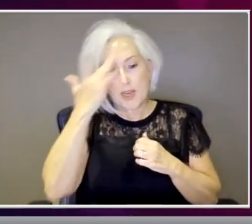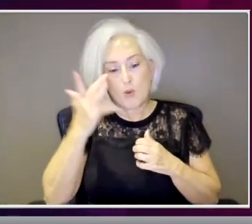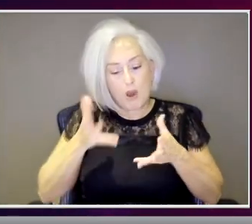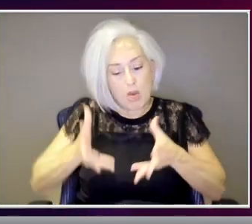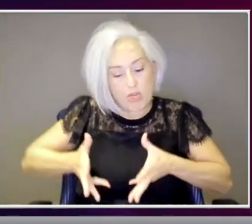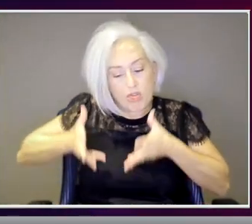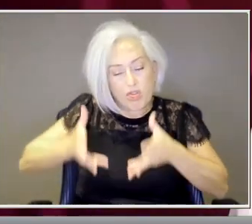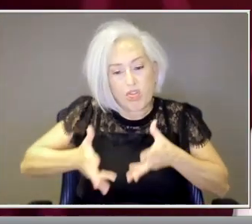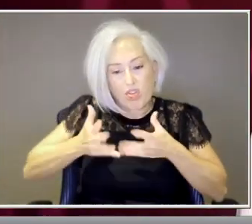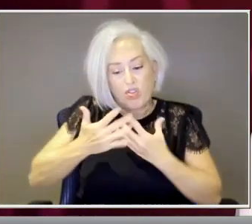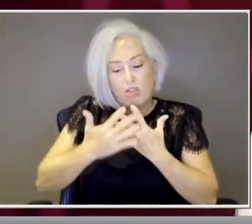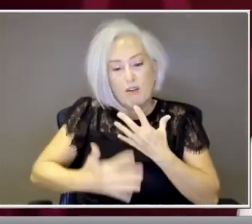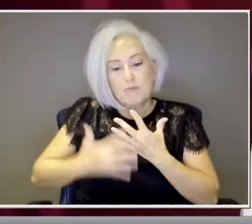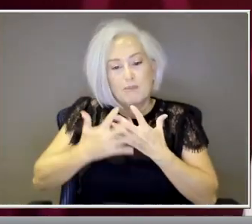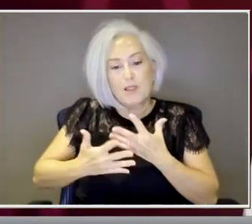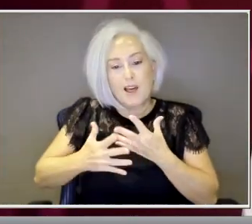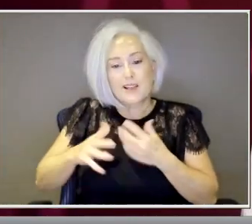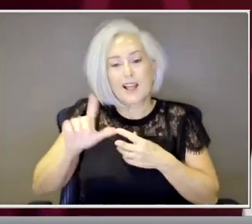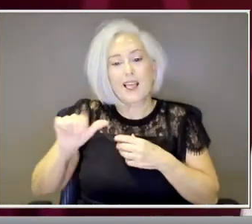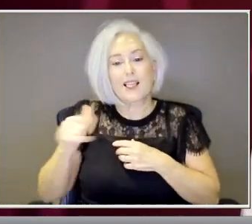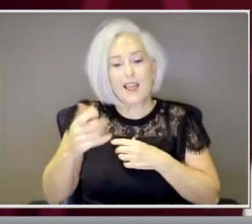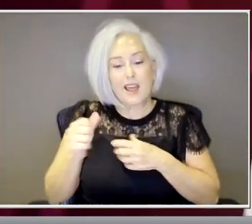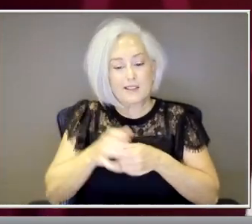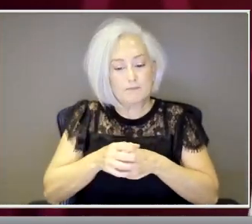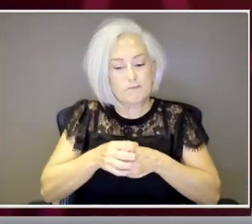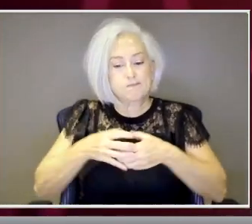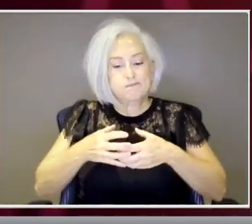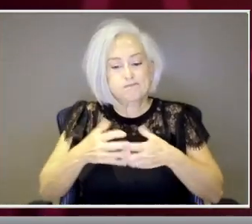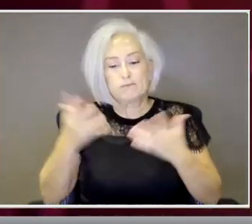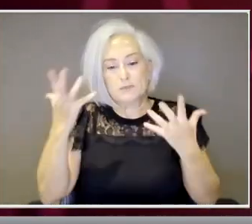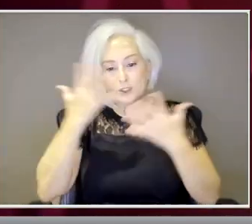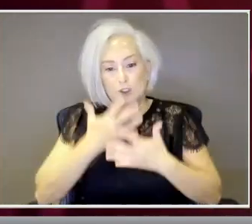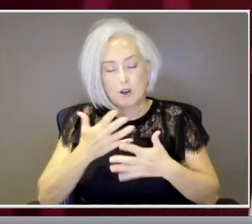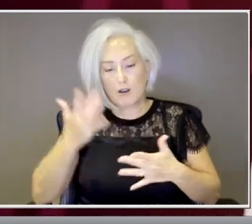for many patients, it's symptomatic. You know, it causes symptoms,